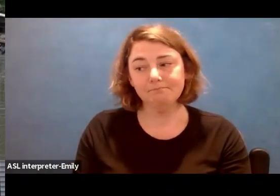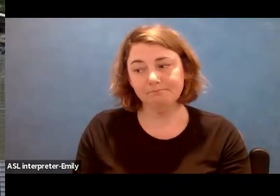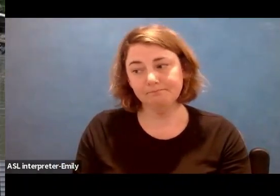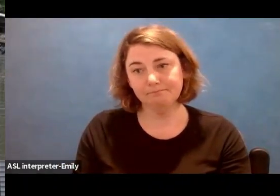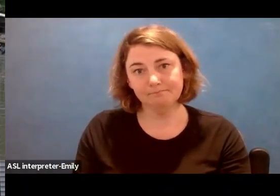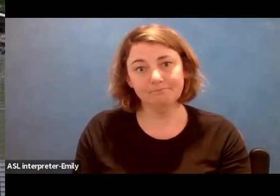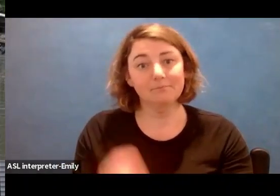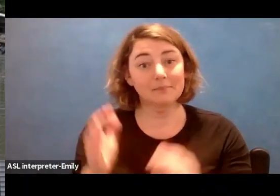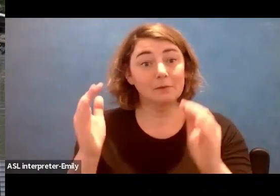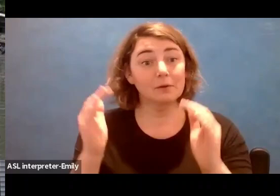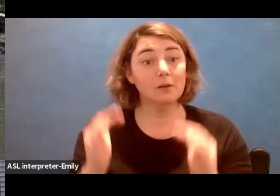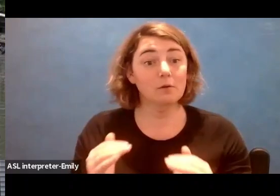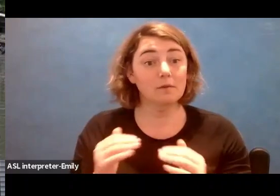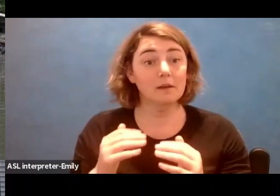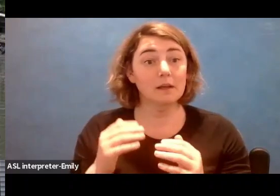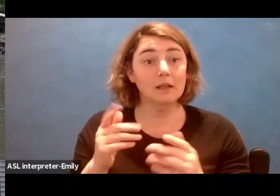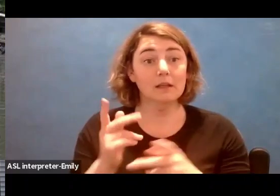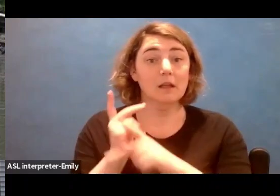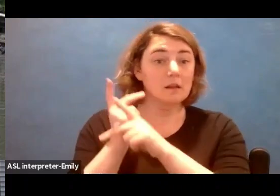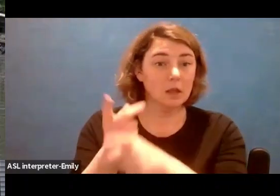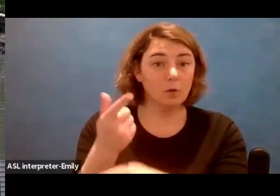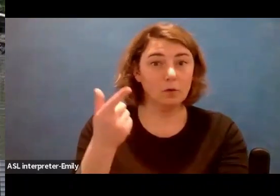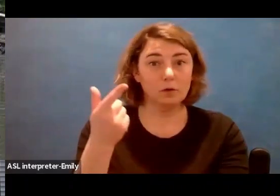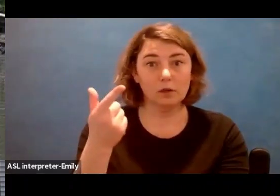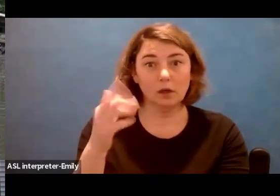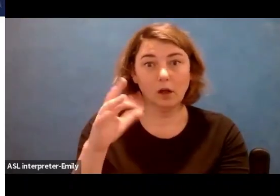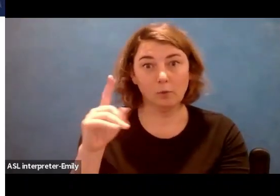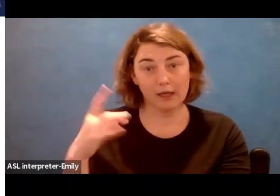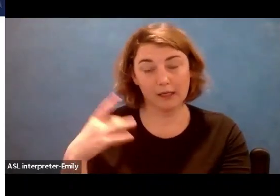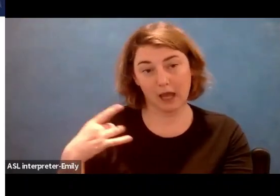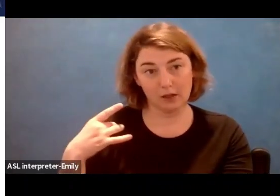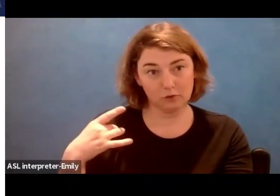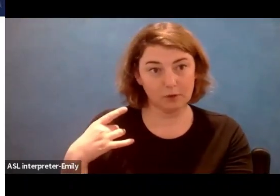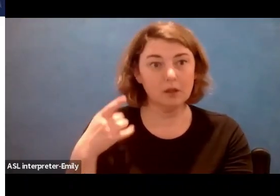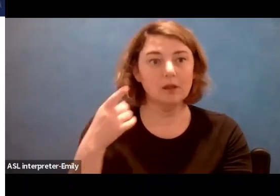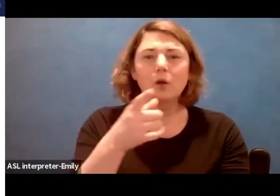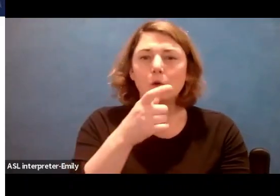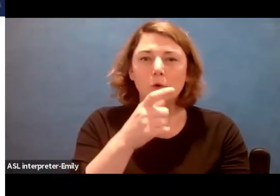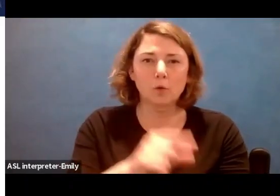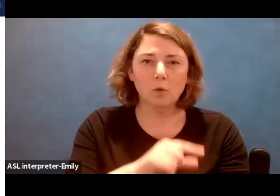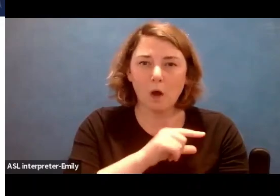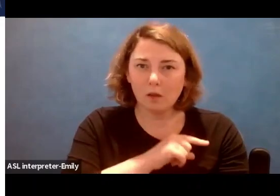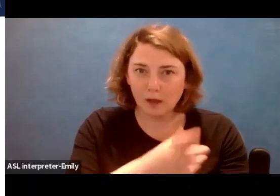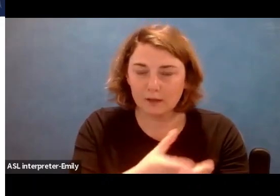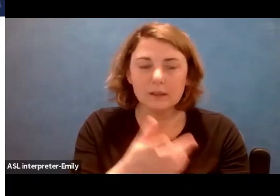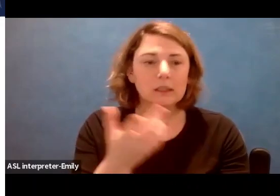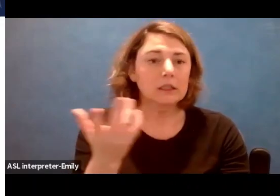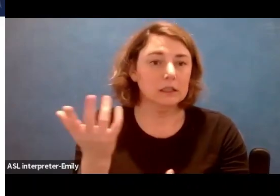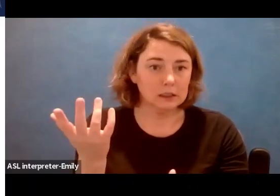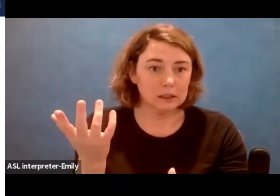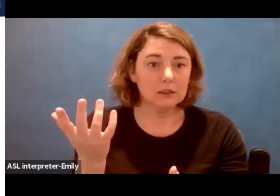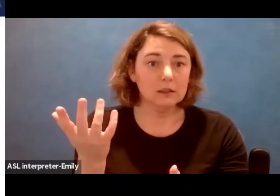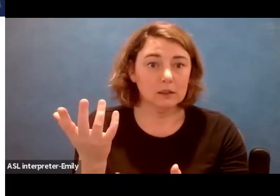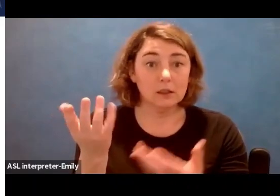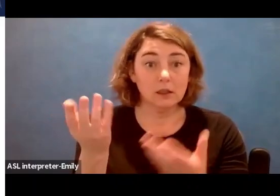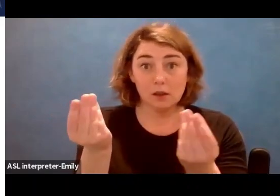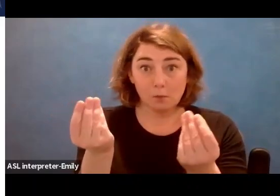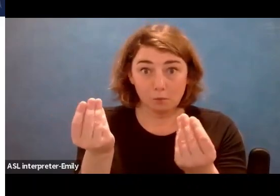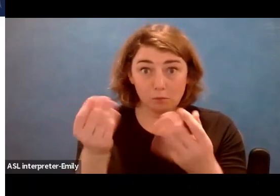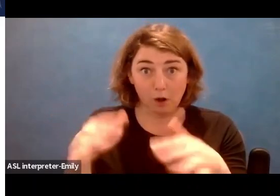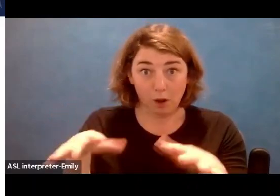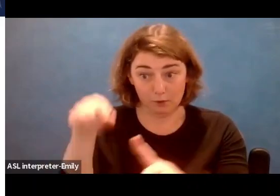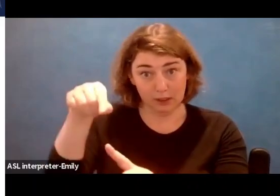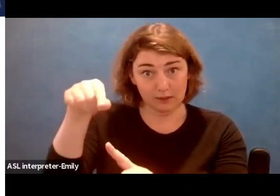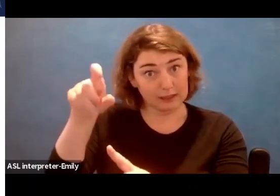Then we can jump to the next, loan grant eligibility. So who qualifies? The property that is in need